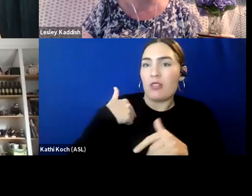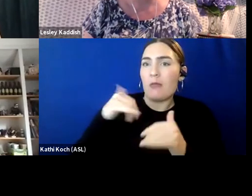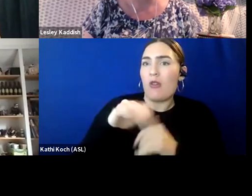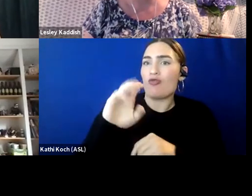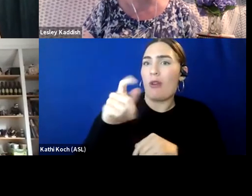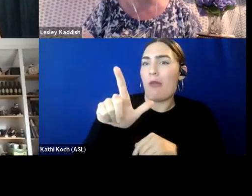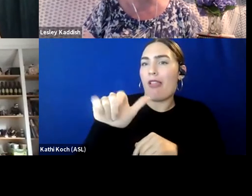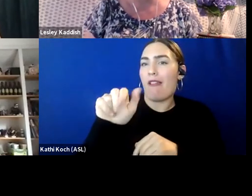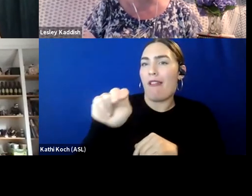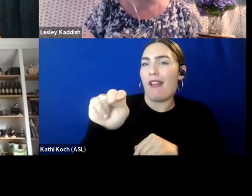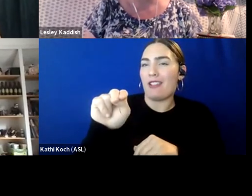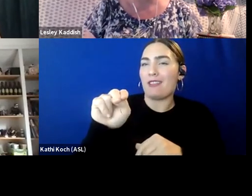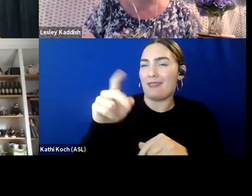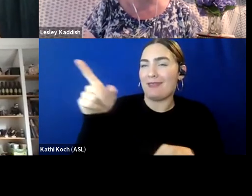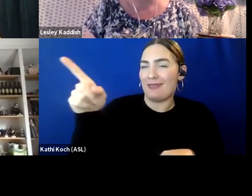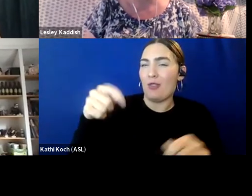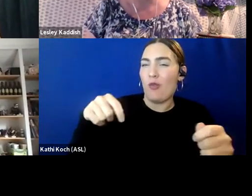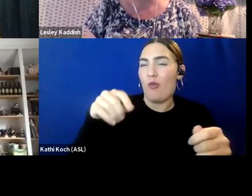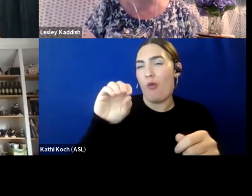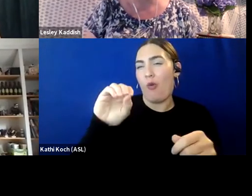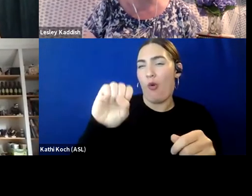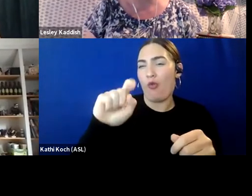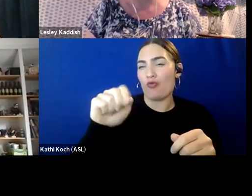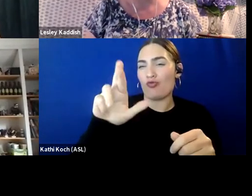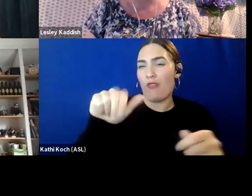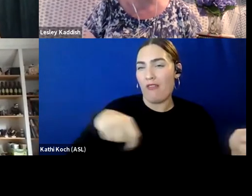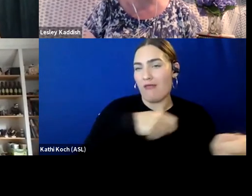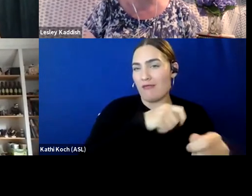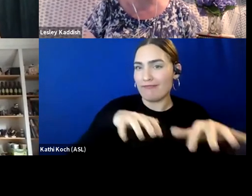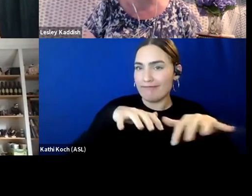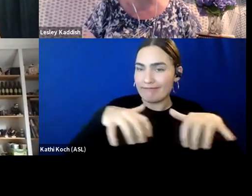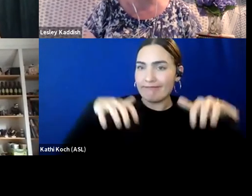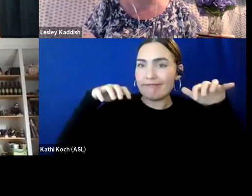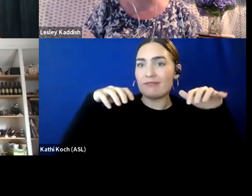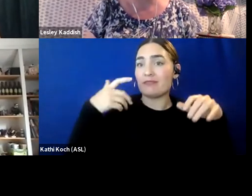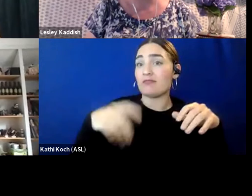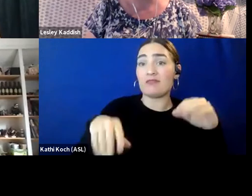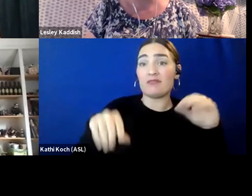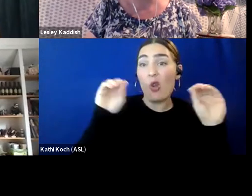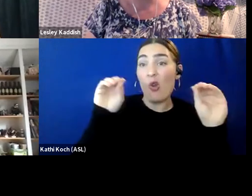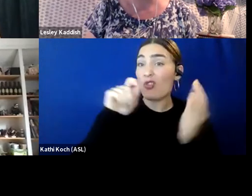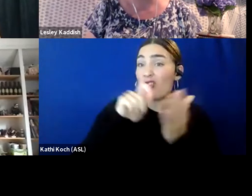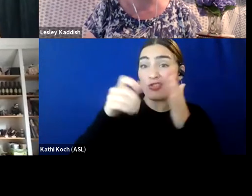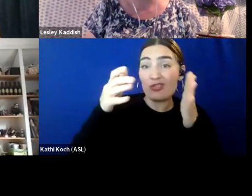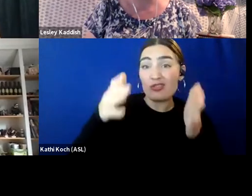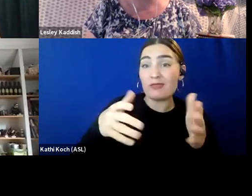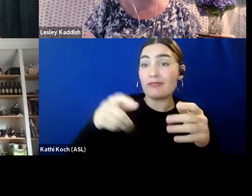have primarily been a chamber musician for the duration of my career, which means no conductor and